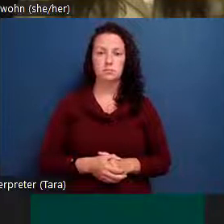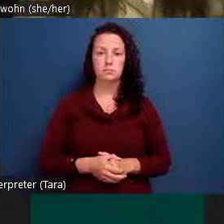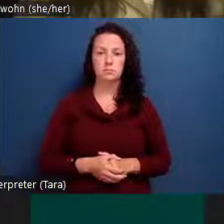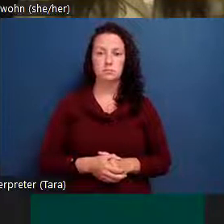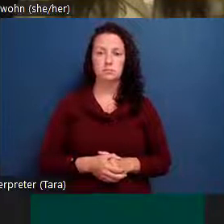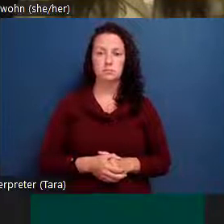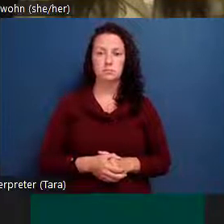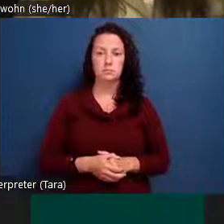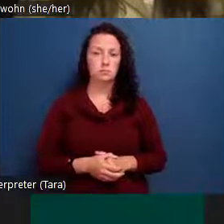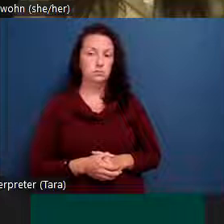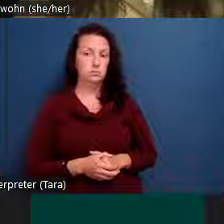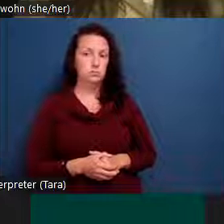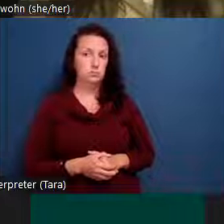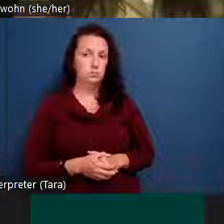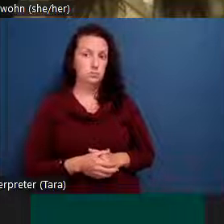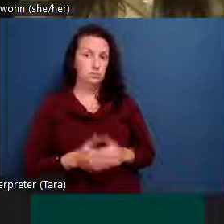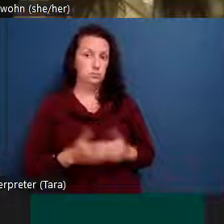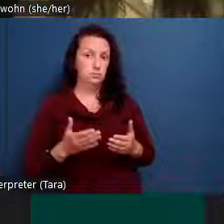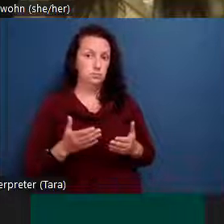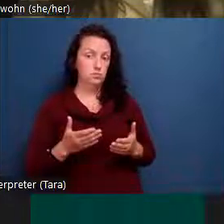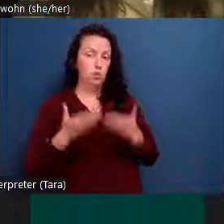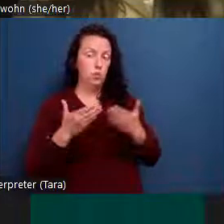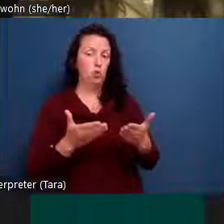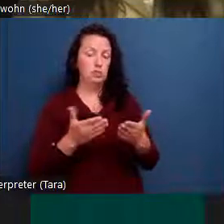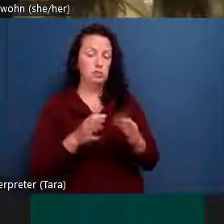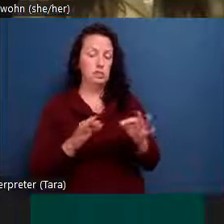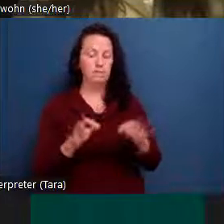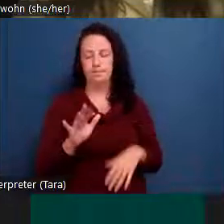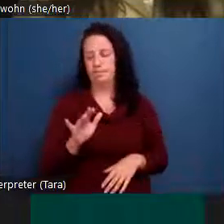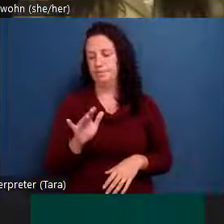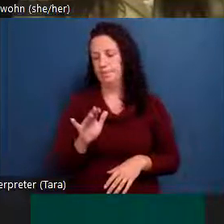is there proposed language or is there,